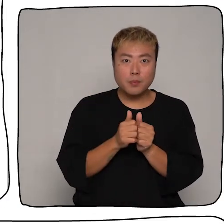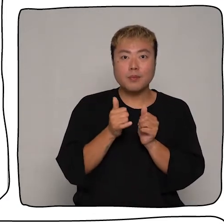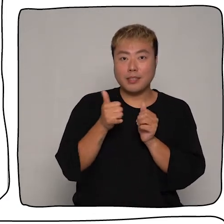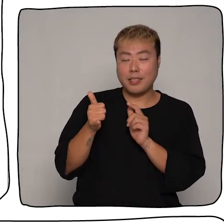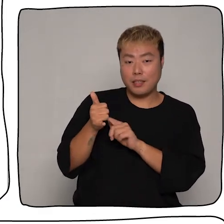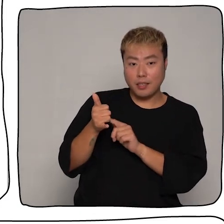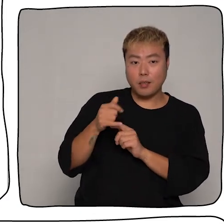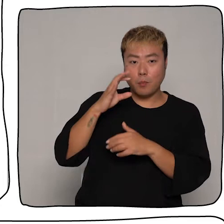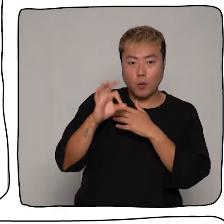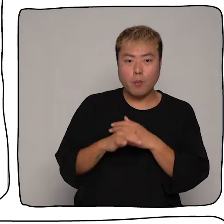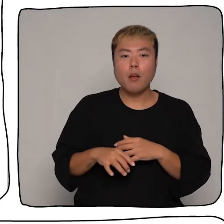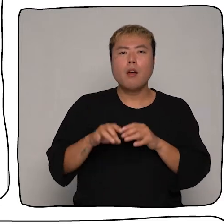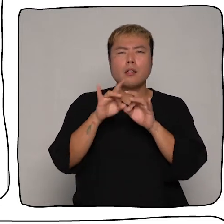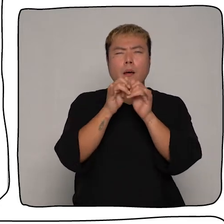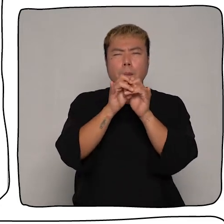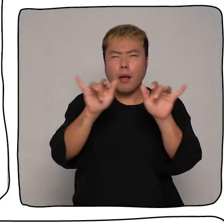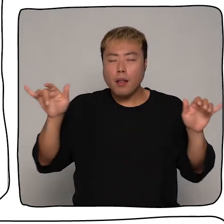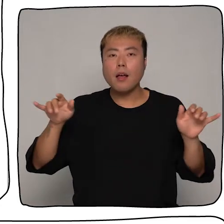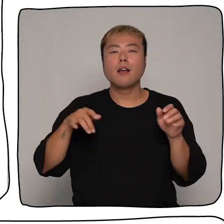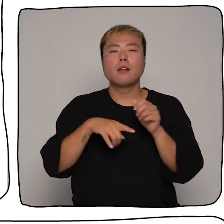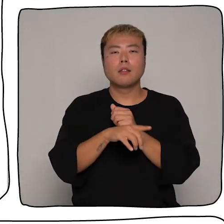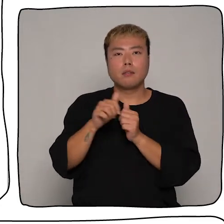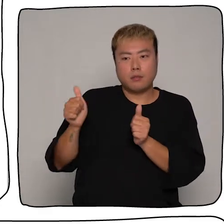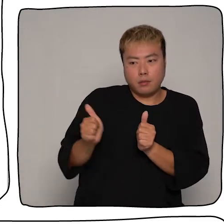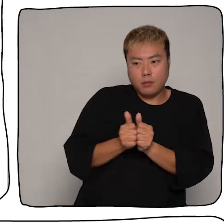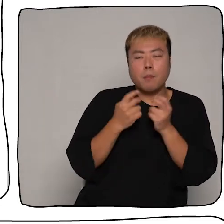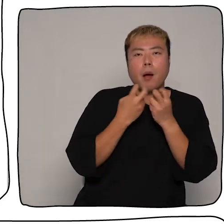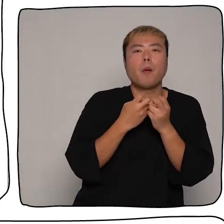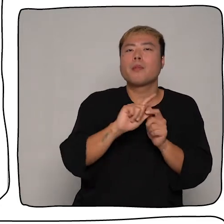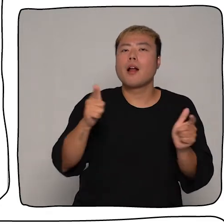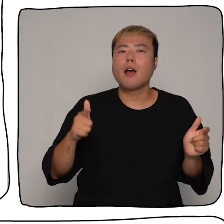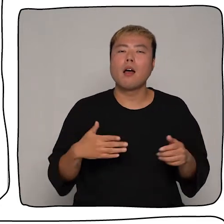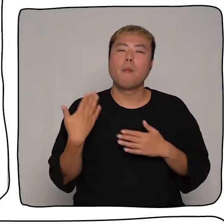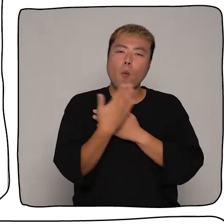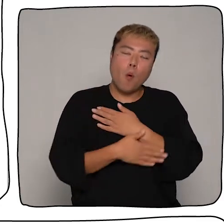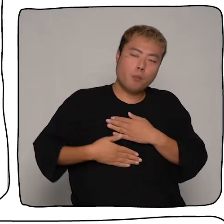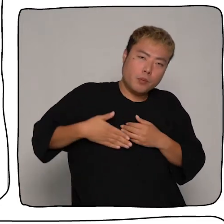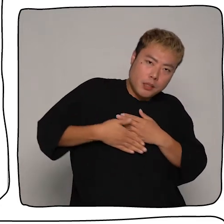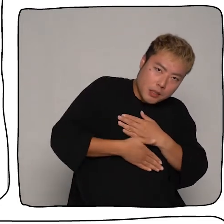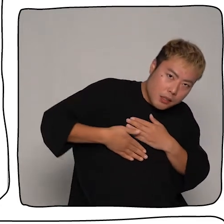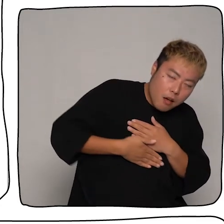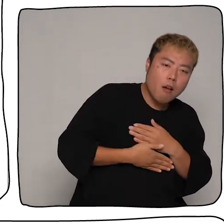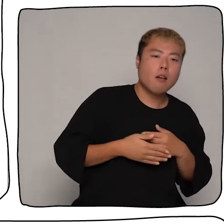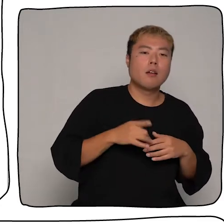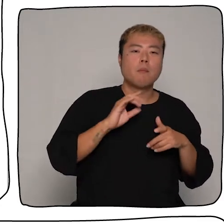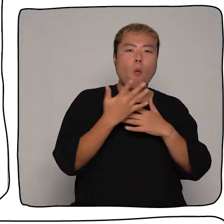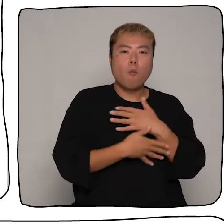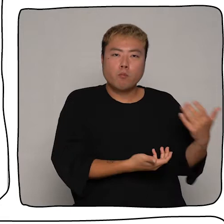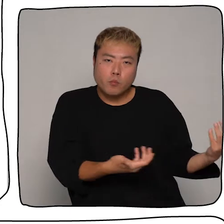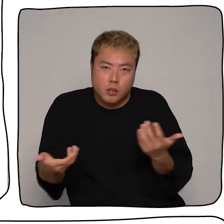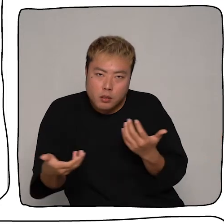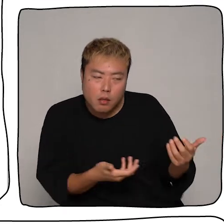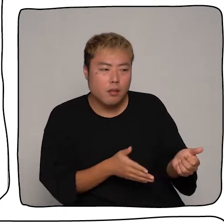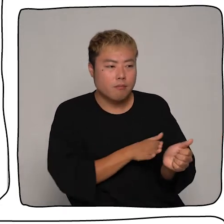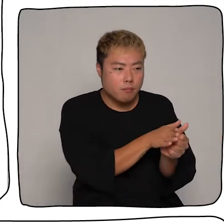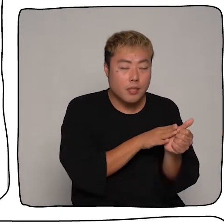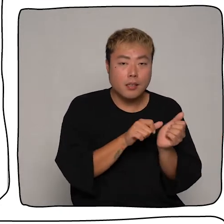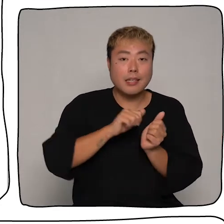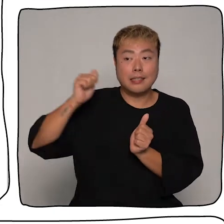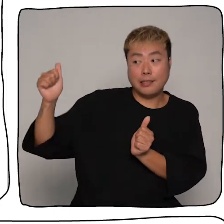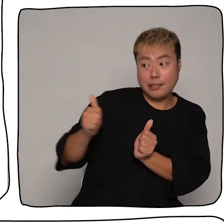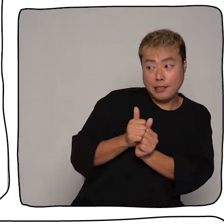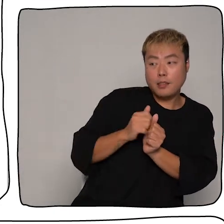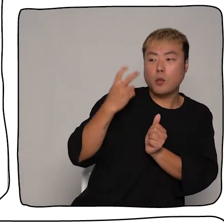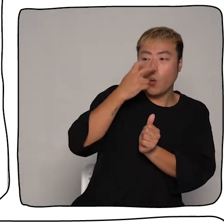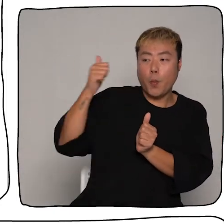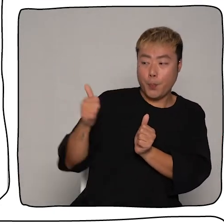a completely different approach, whether it is the way they wash my body, bathe me, or